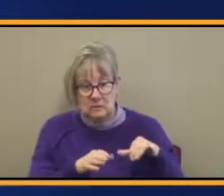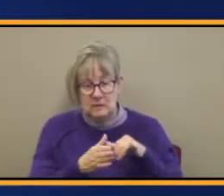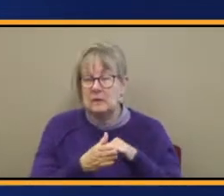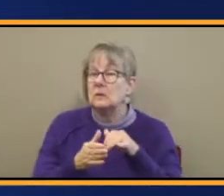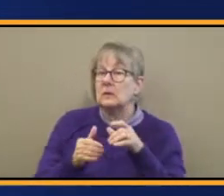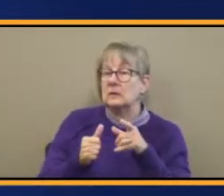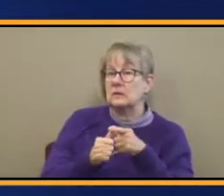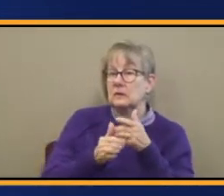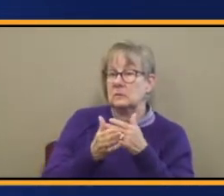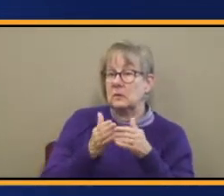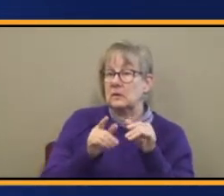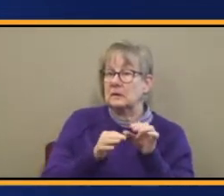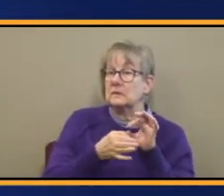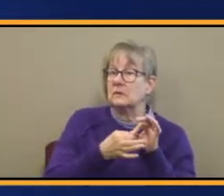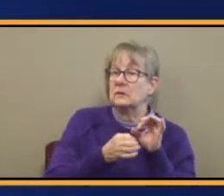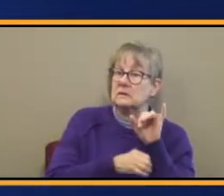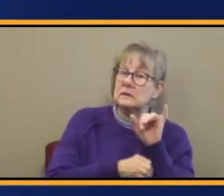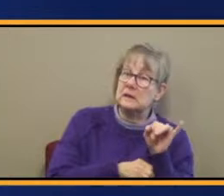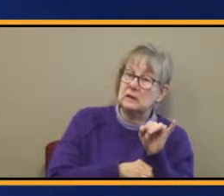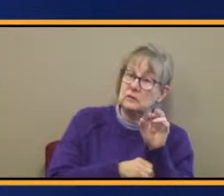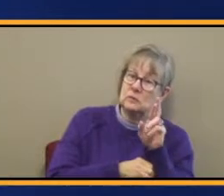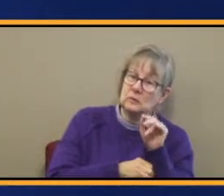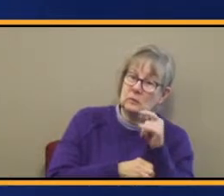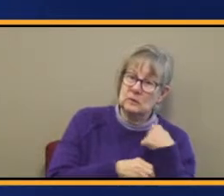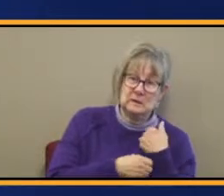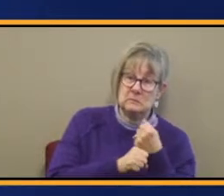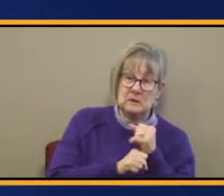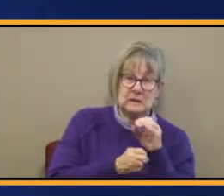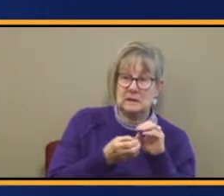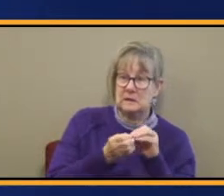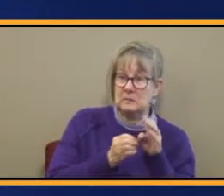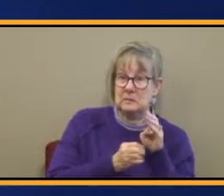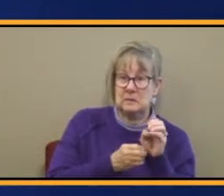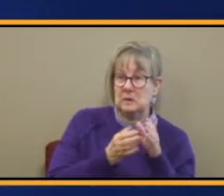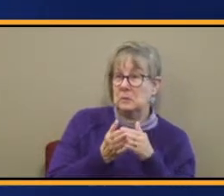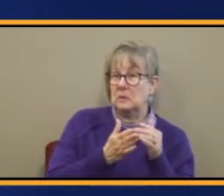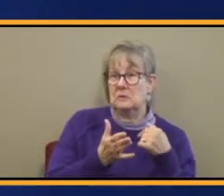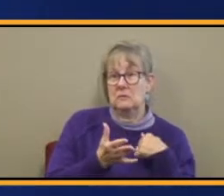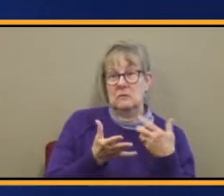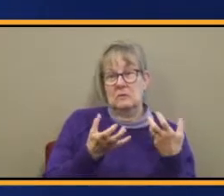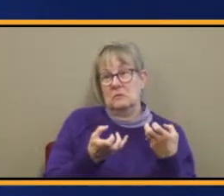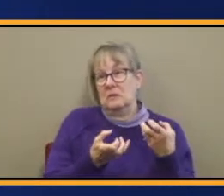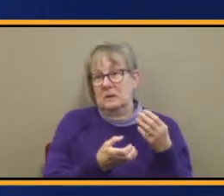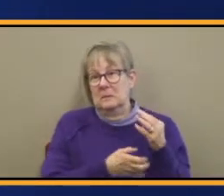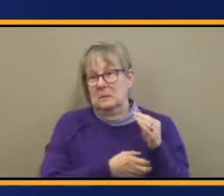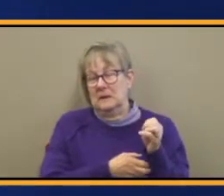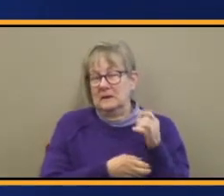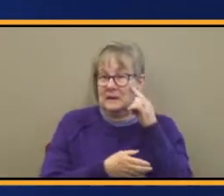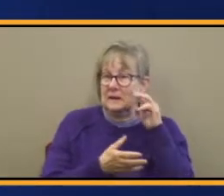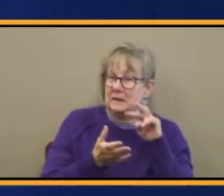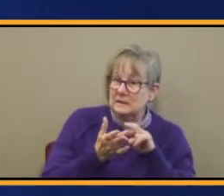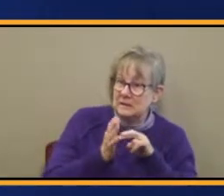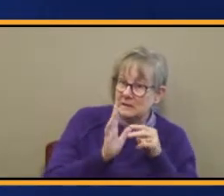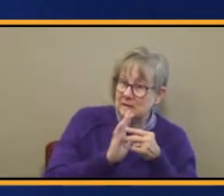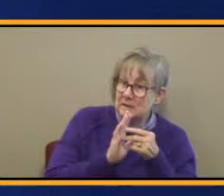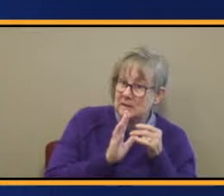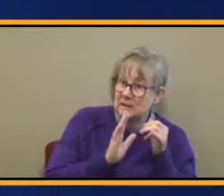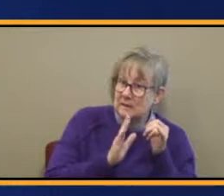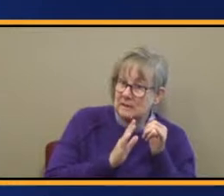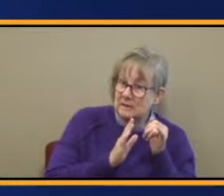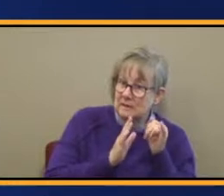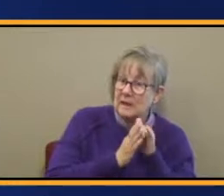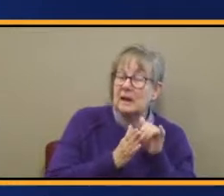as far as interest rates, we can make that number be whatever we want it to be. The intent of that is, it's exactly that, it's a